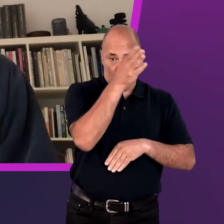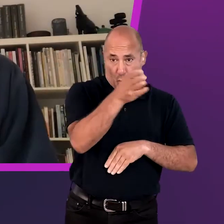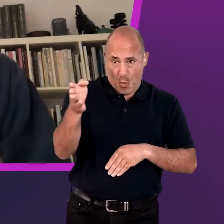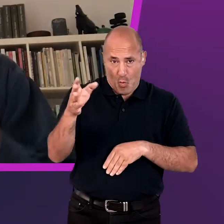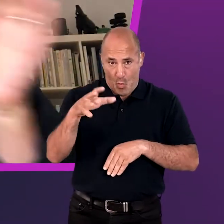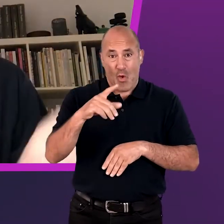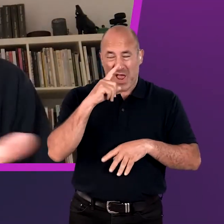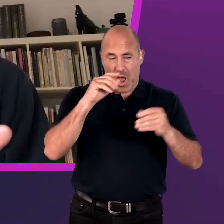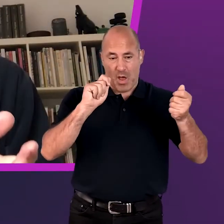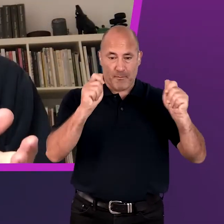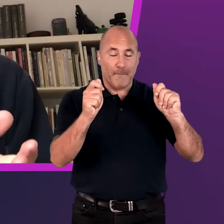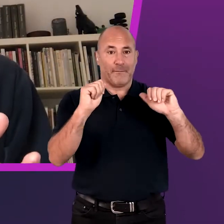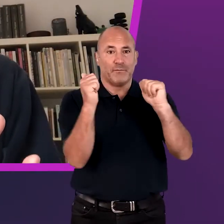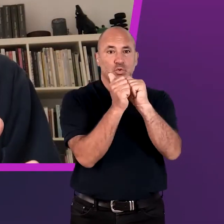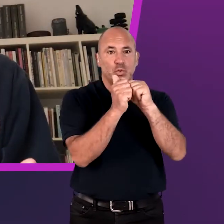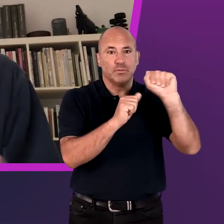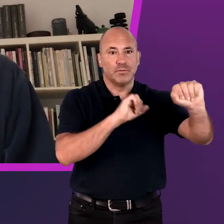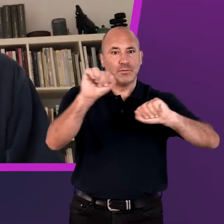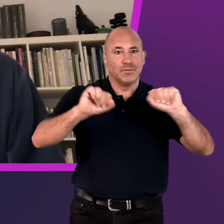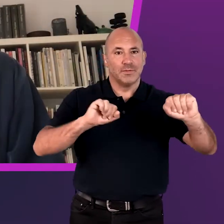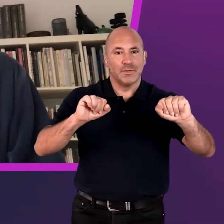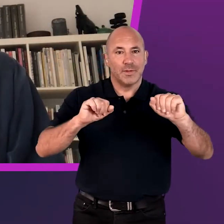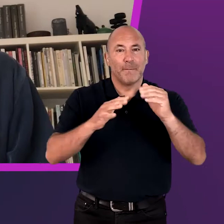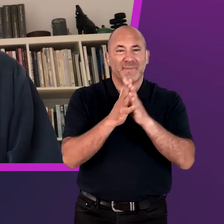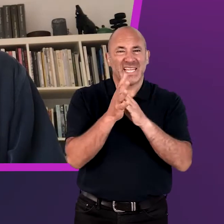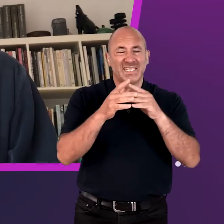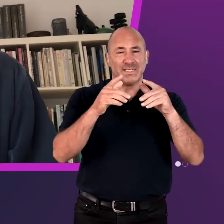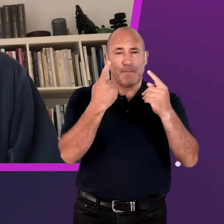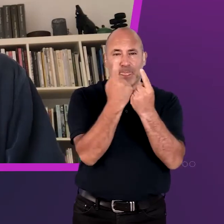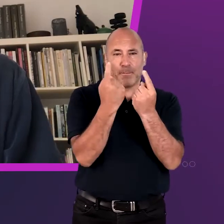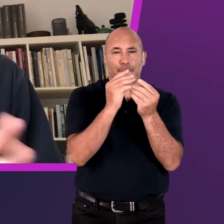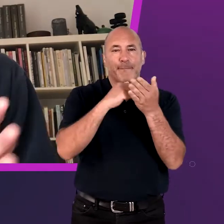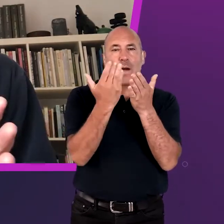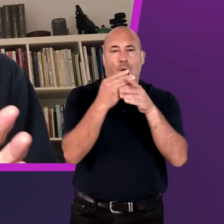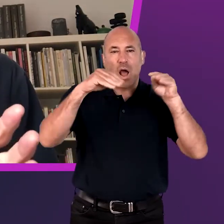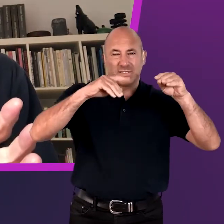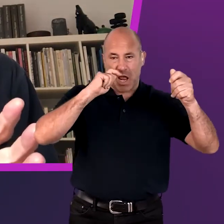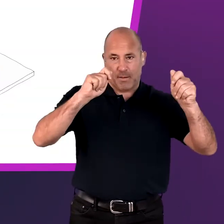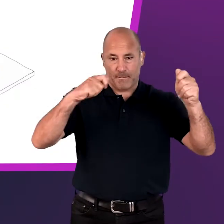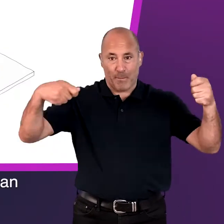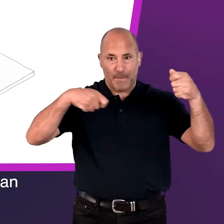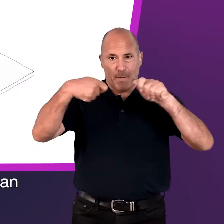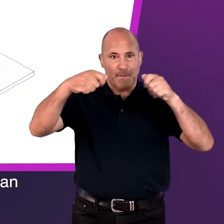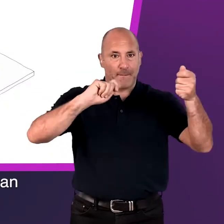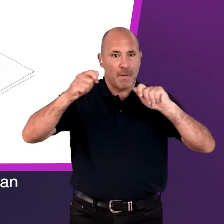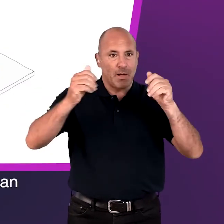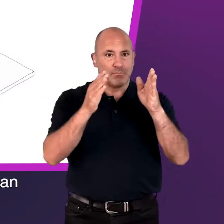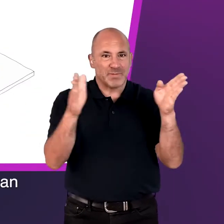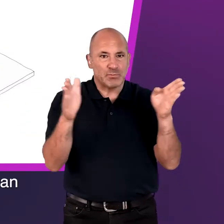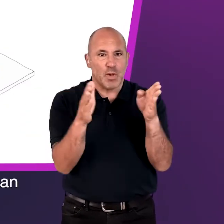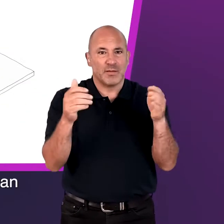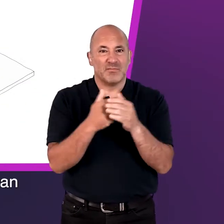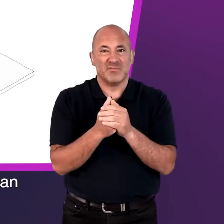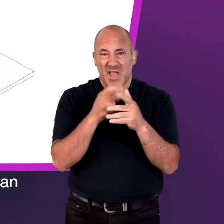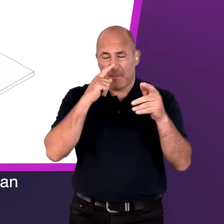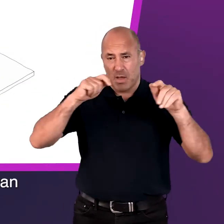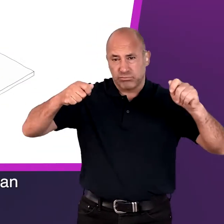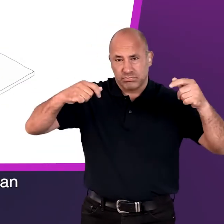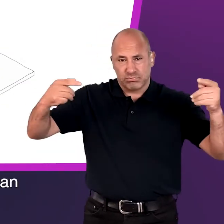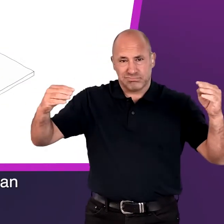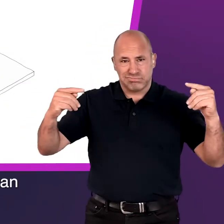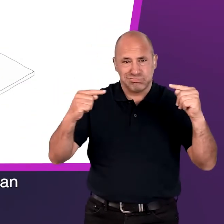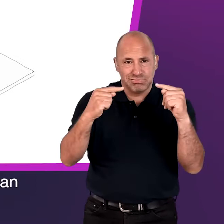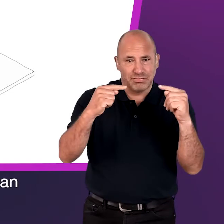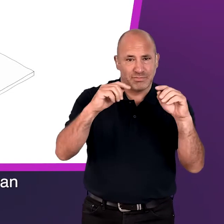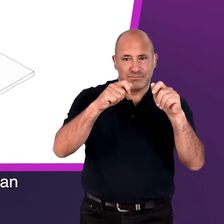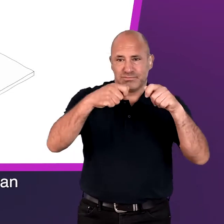What it is a system that you can configure to fit on any site. It means the components